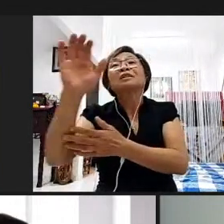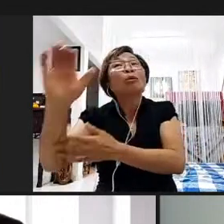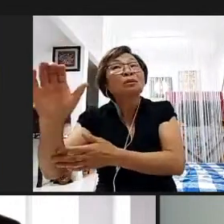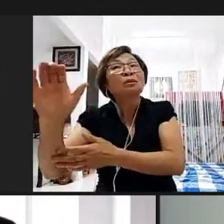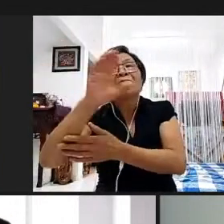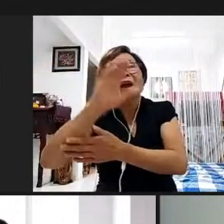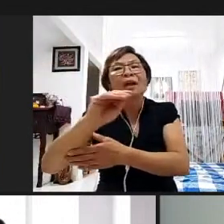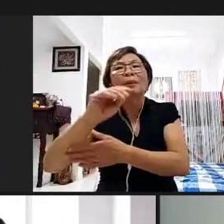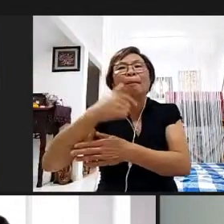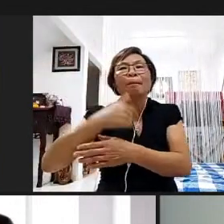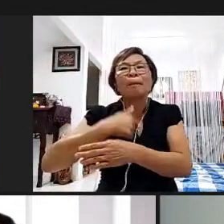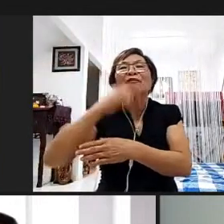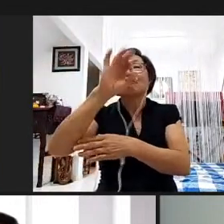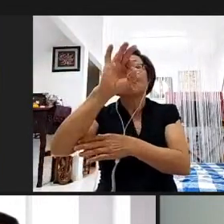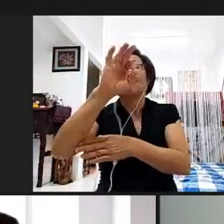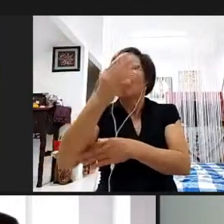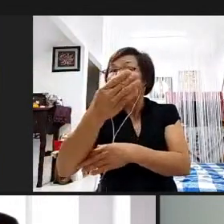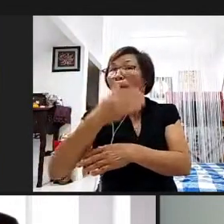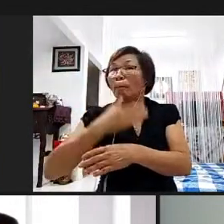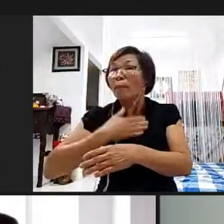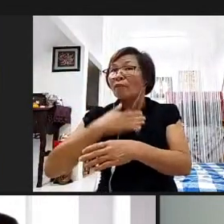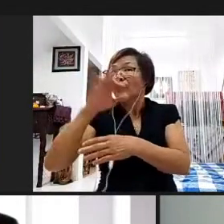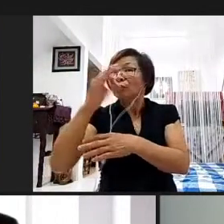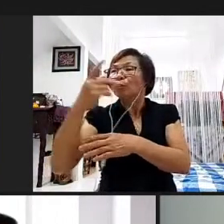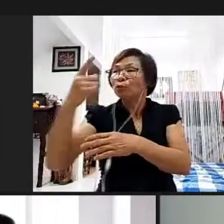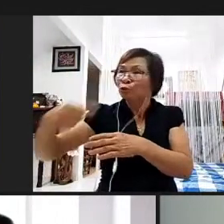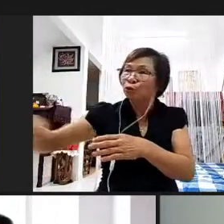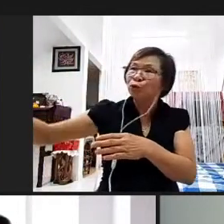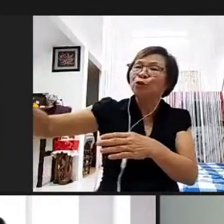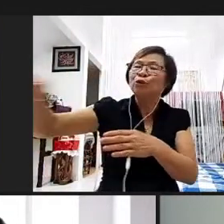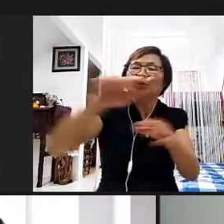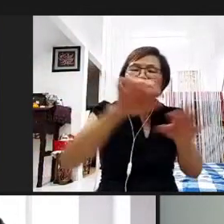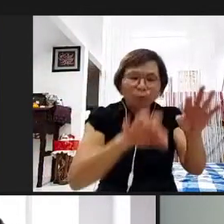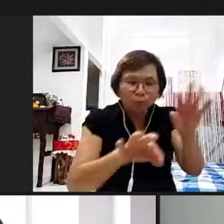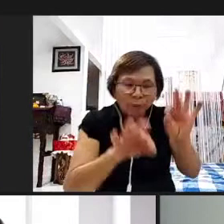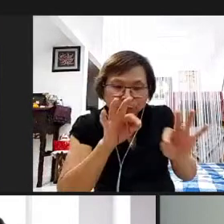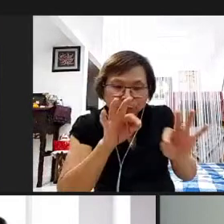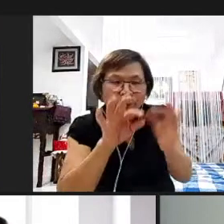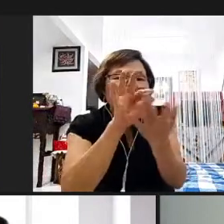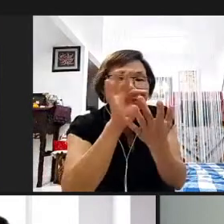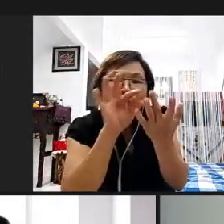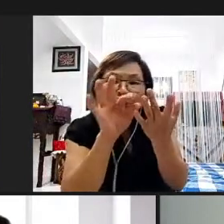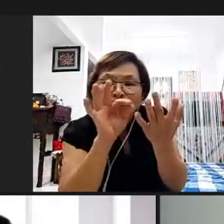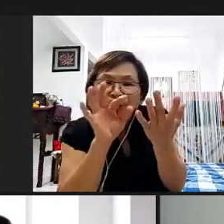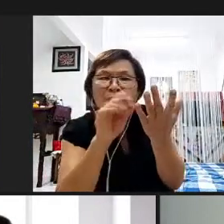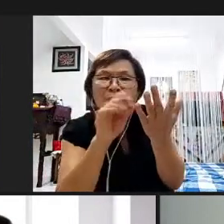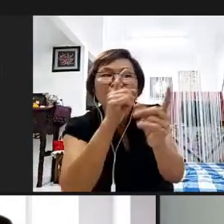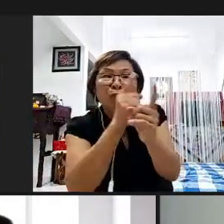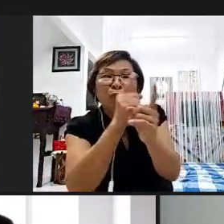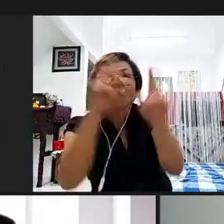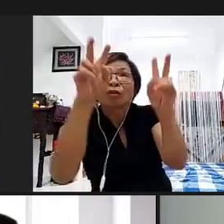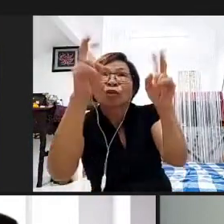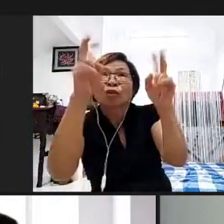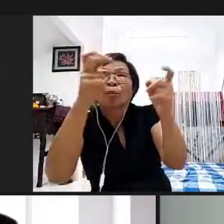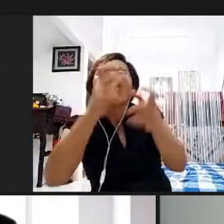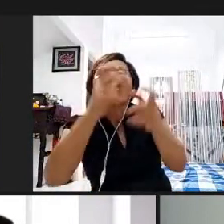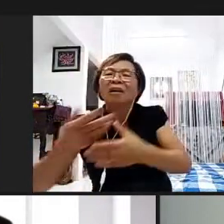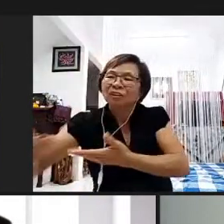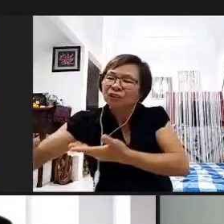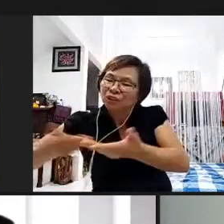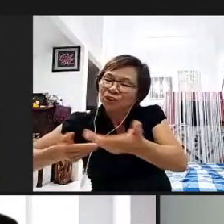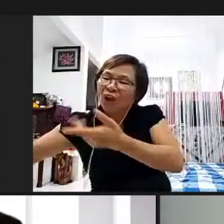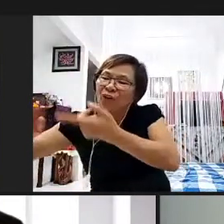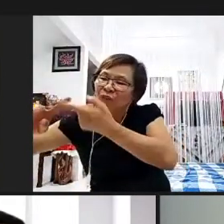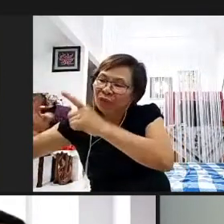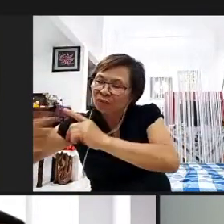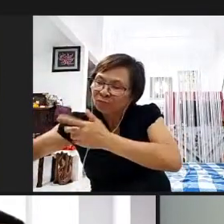on my own Facebook, so that you can go and pick and choose the relevant topic and share it with your